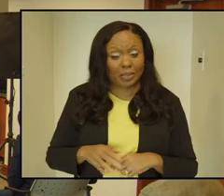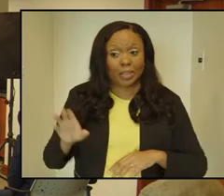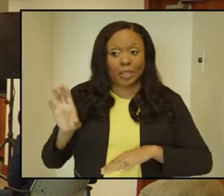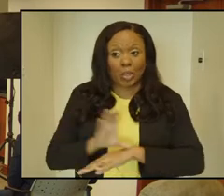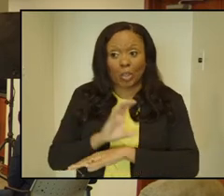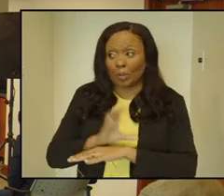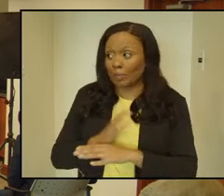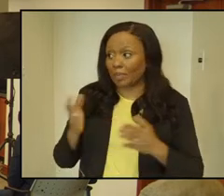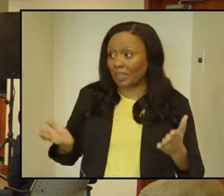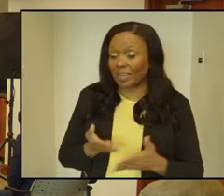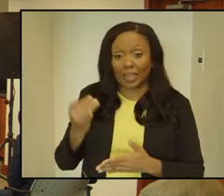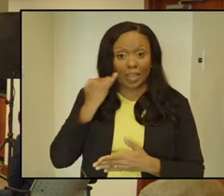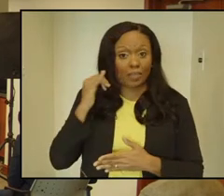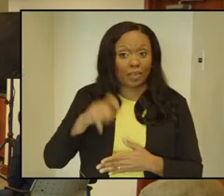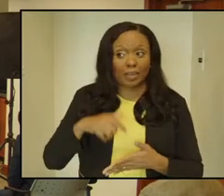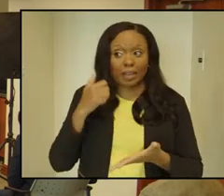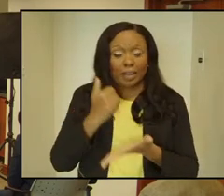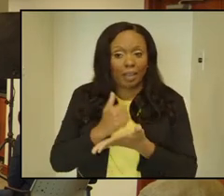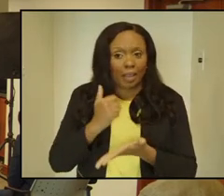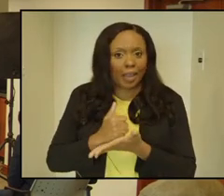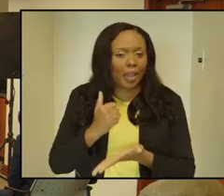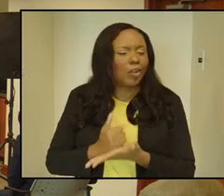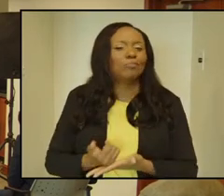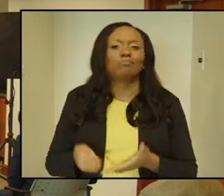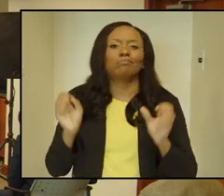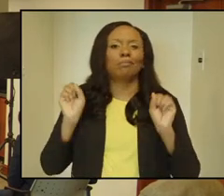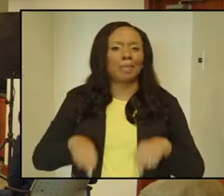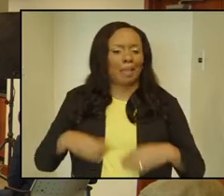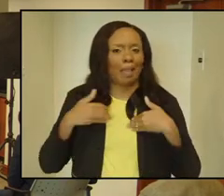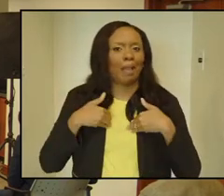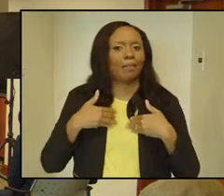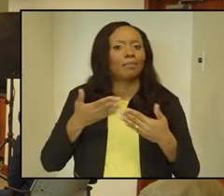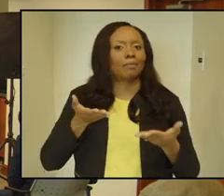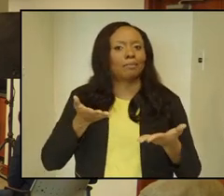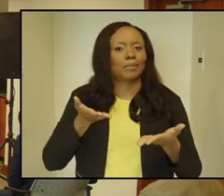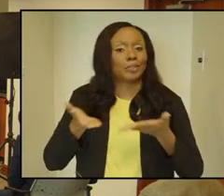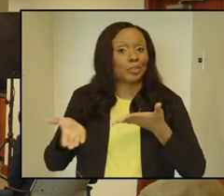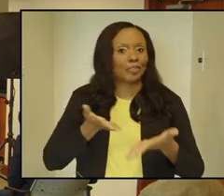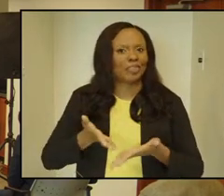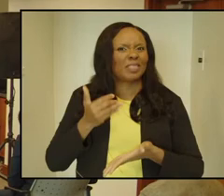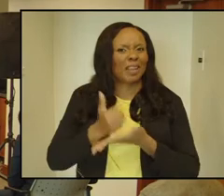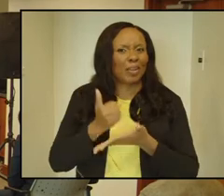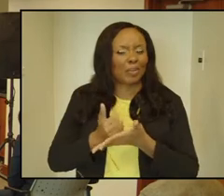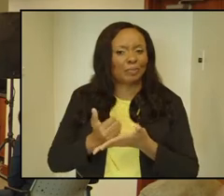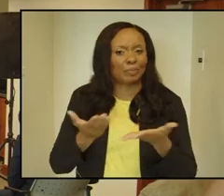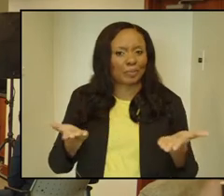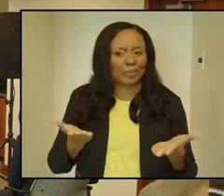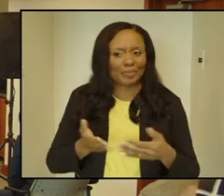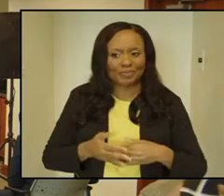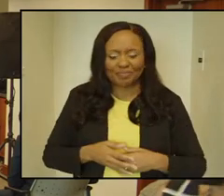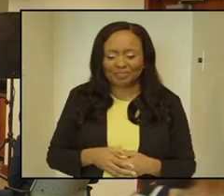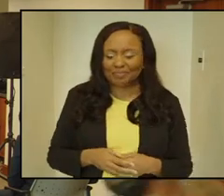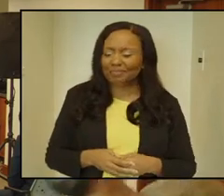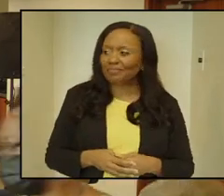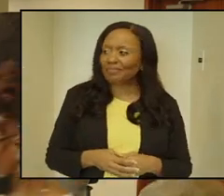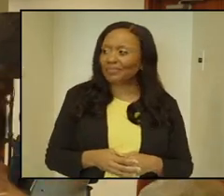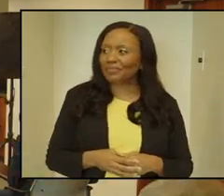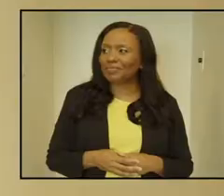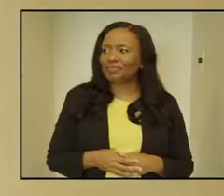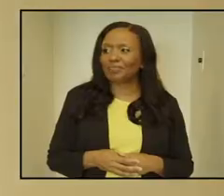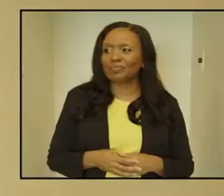that if you need the assistance with it, you do have officers here who would be able to assist